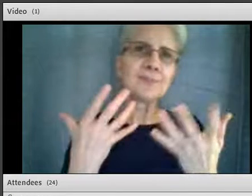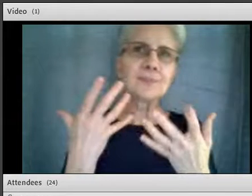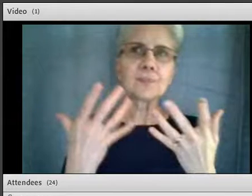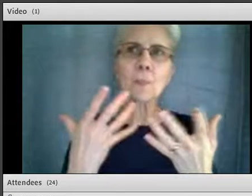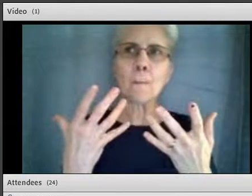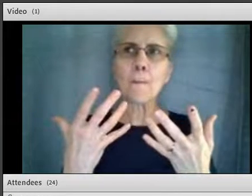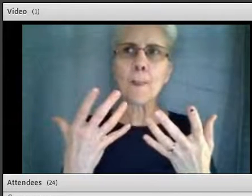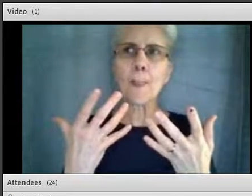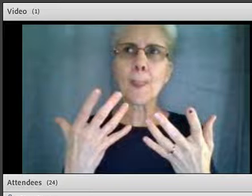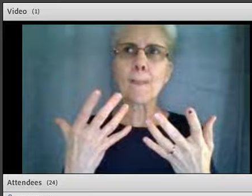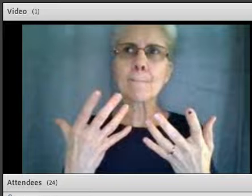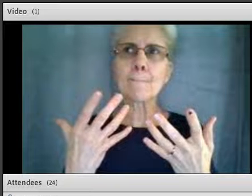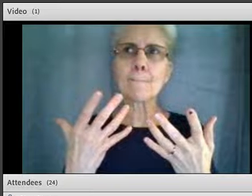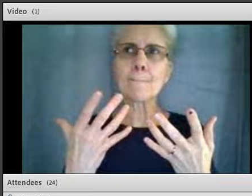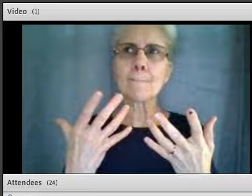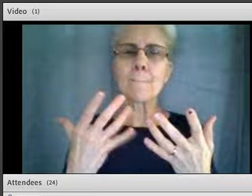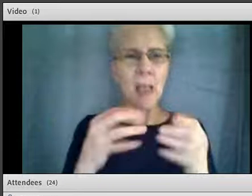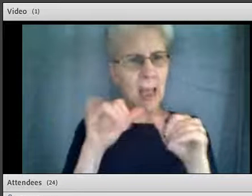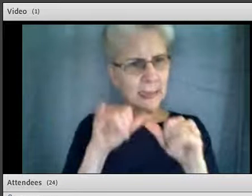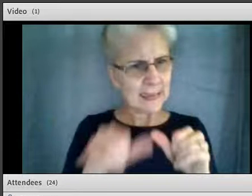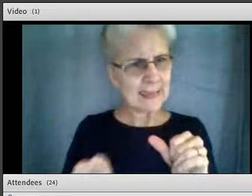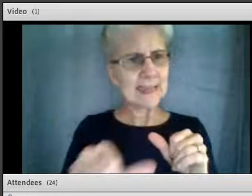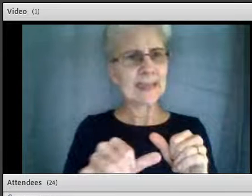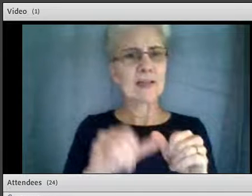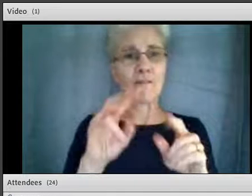consistent vocabulary that you're using.